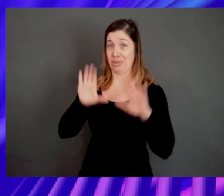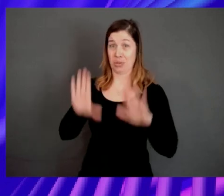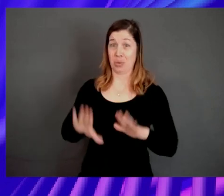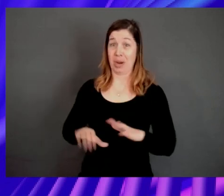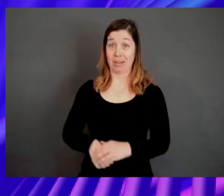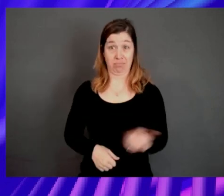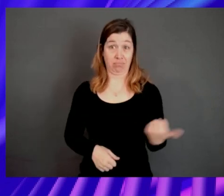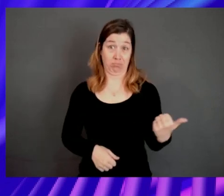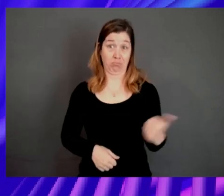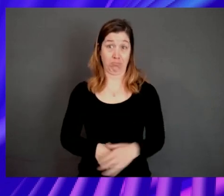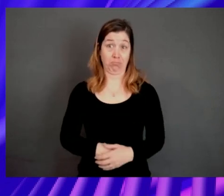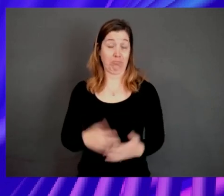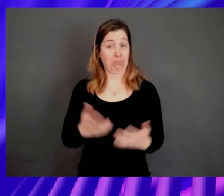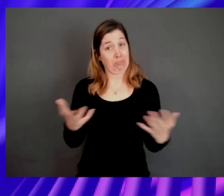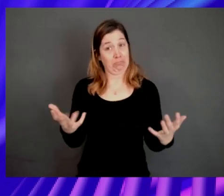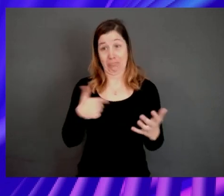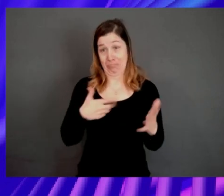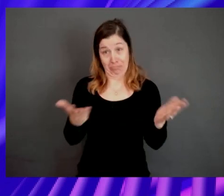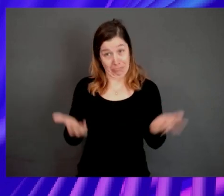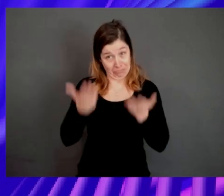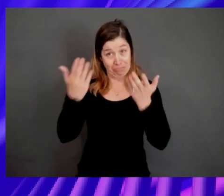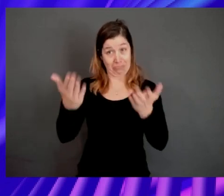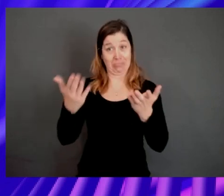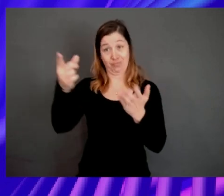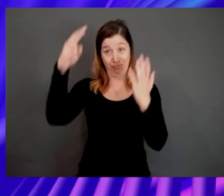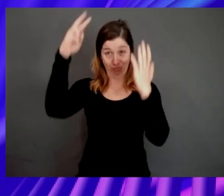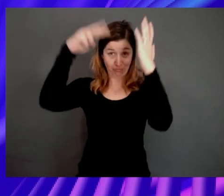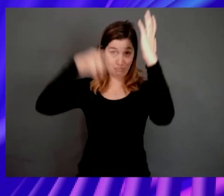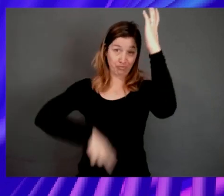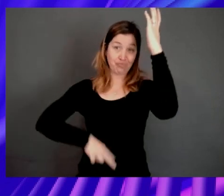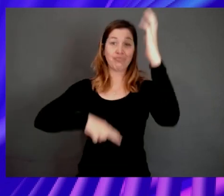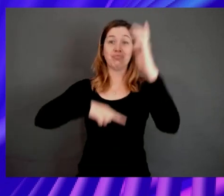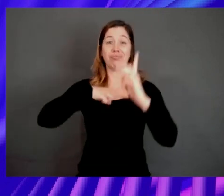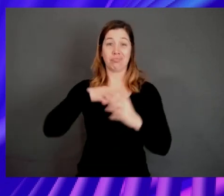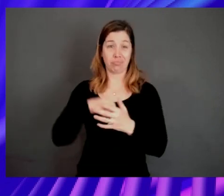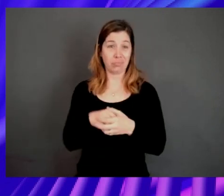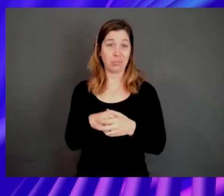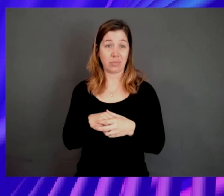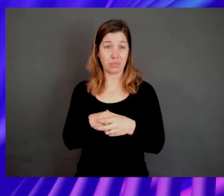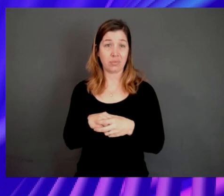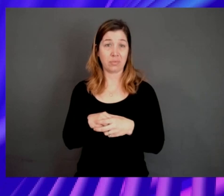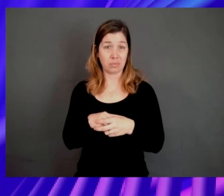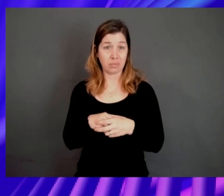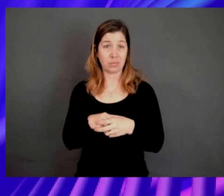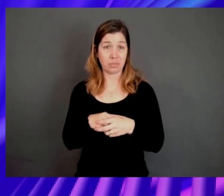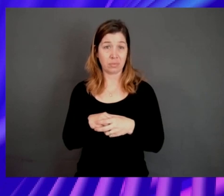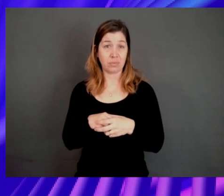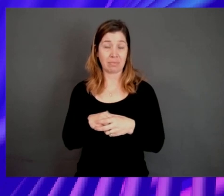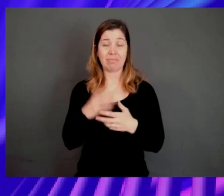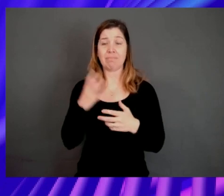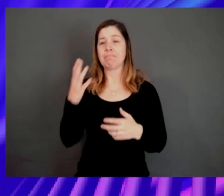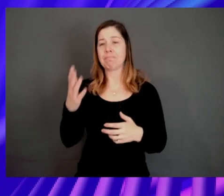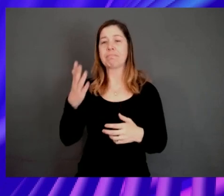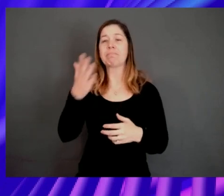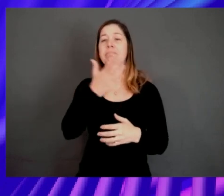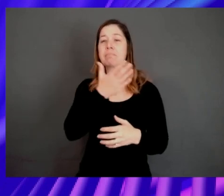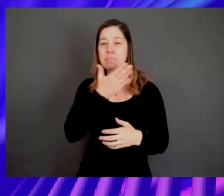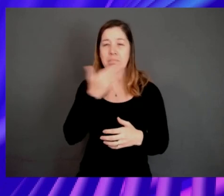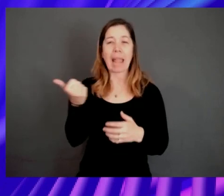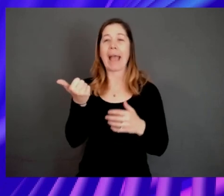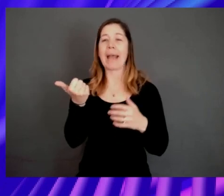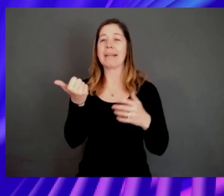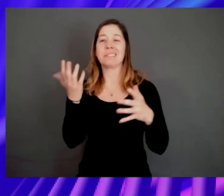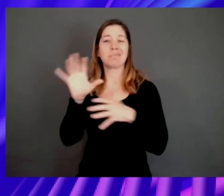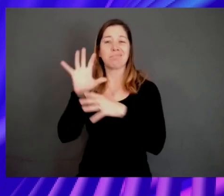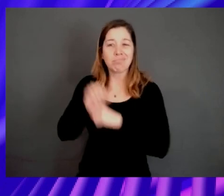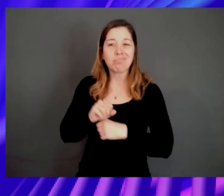highly recommend to go through this, and it also talks about some best practices and all. So